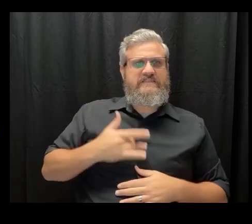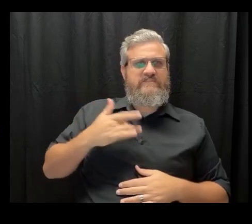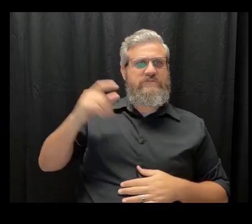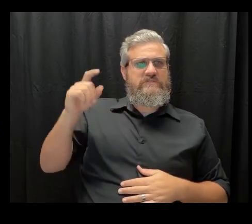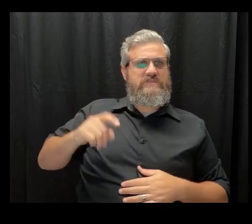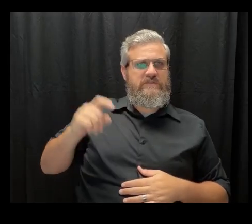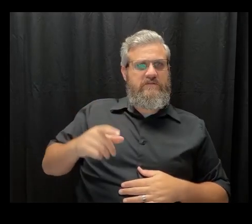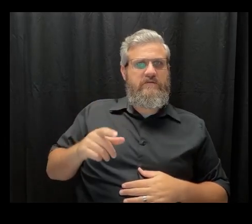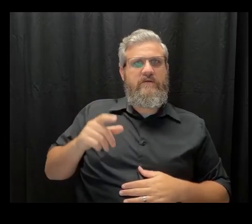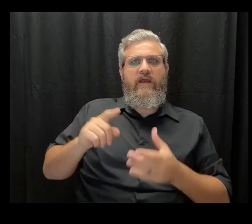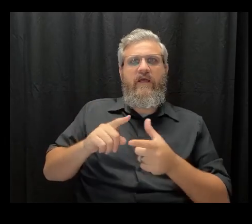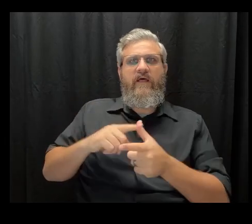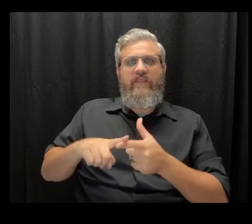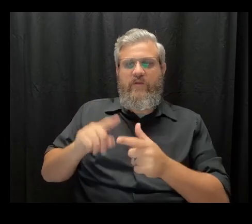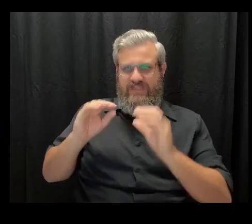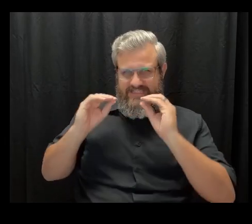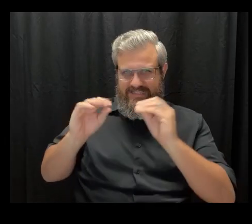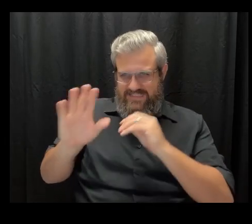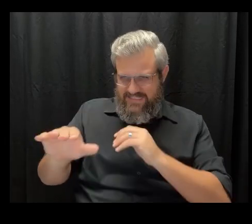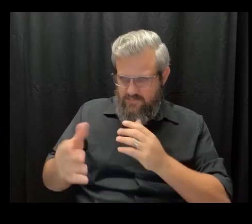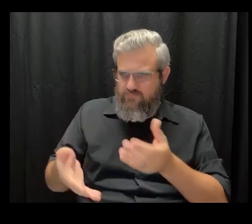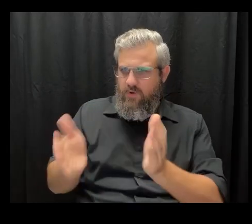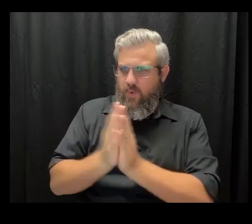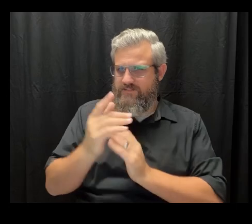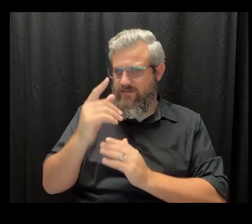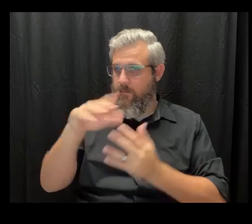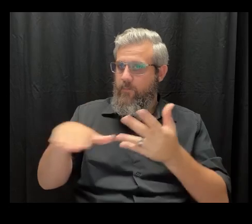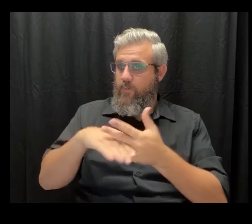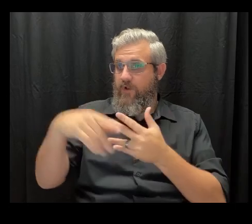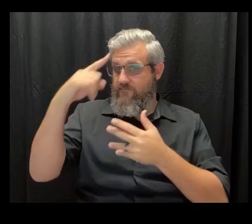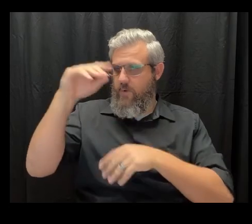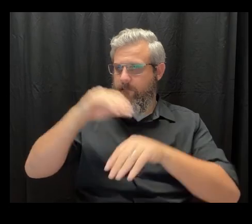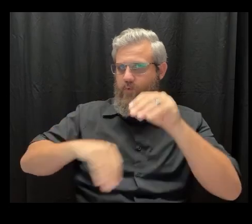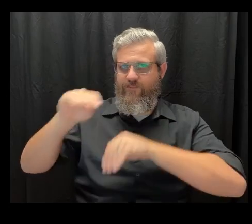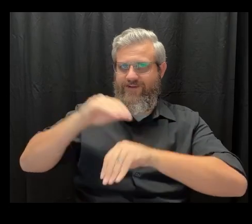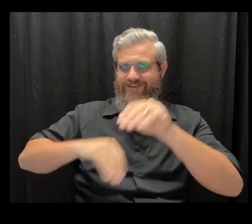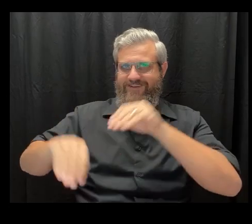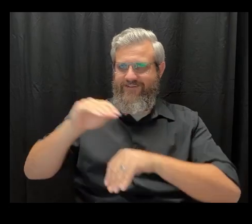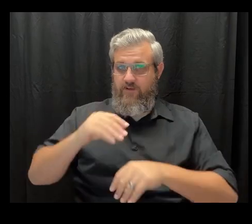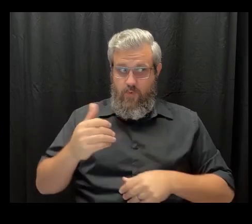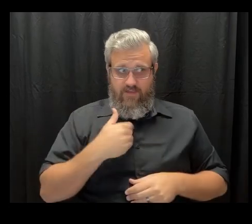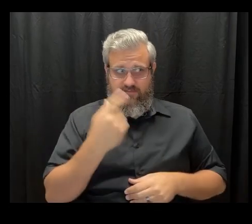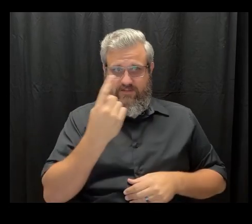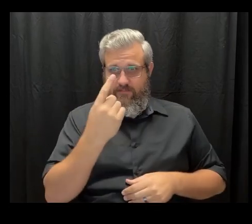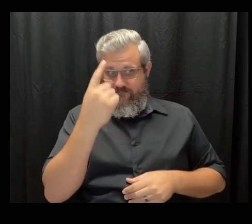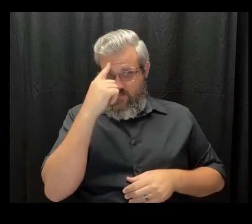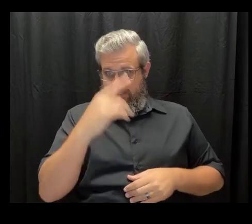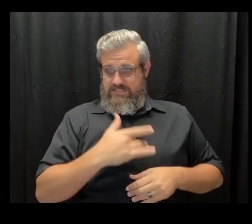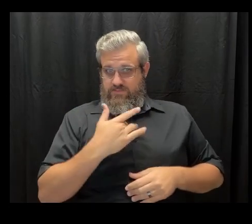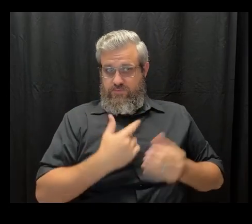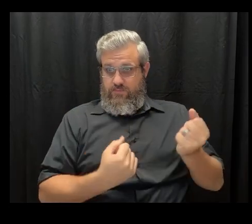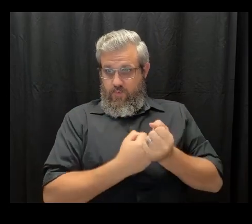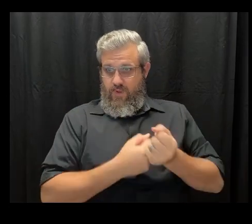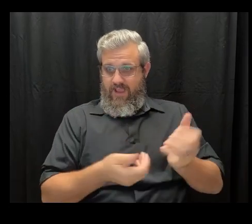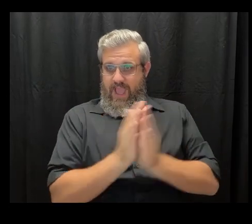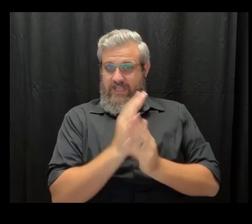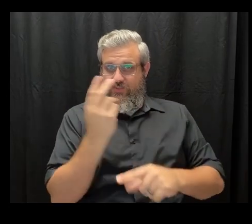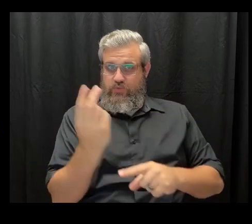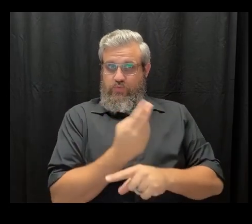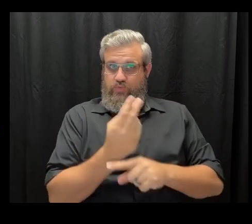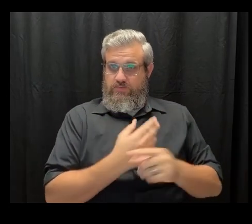day or request the use of approved sensory supports. And elopement that occurs from a need to access